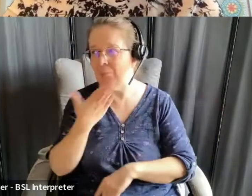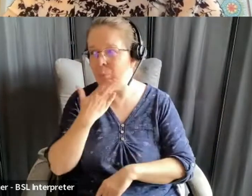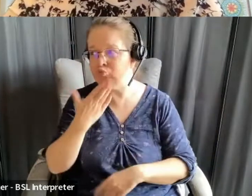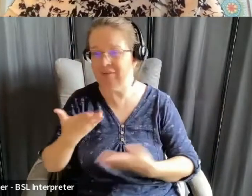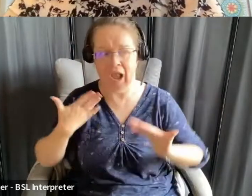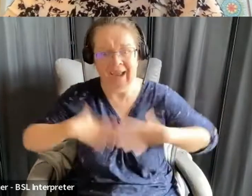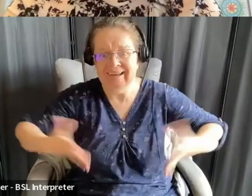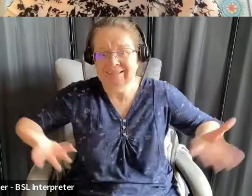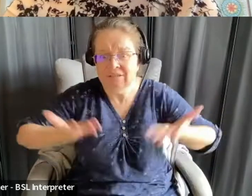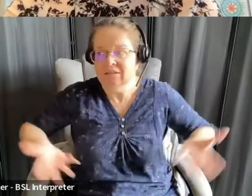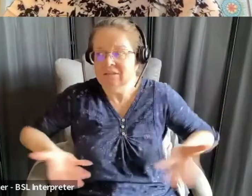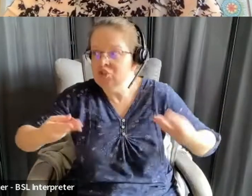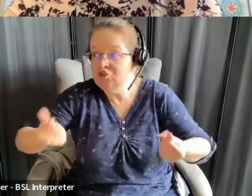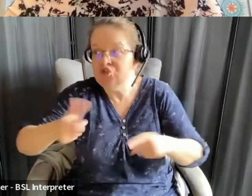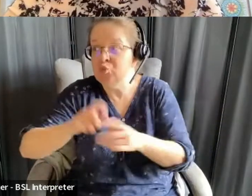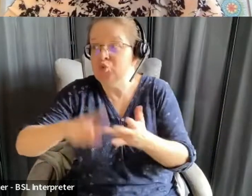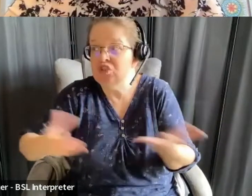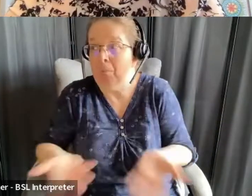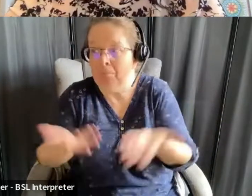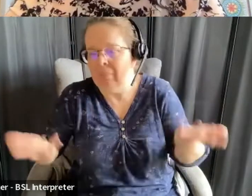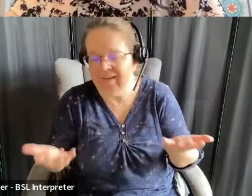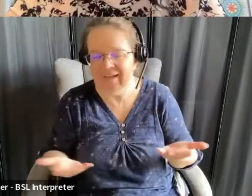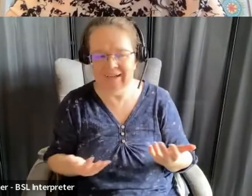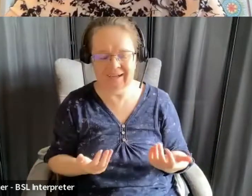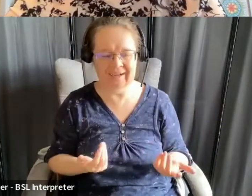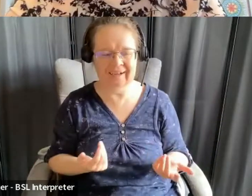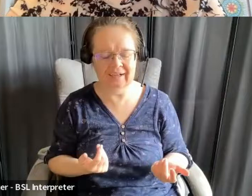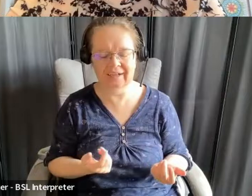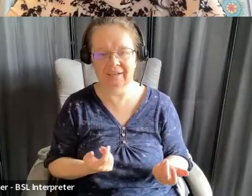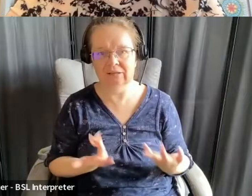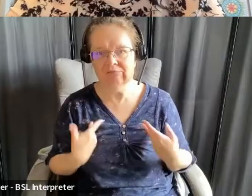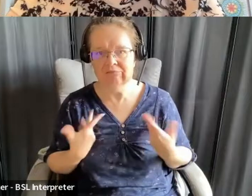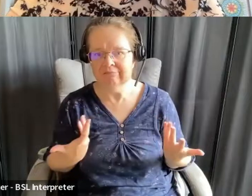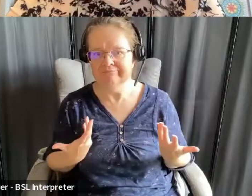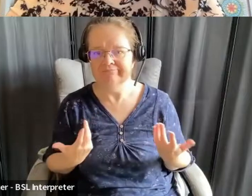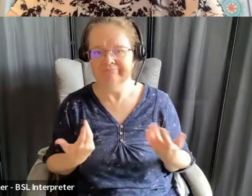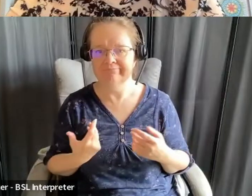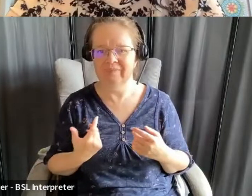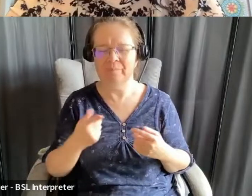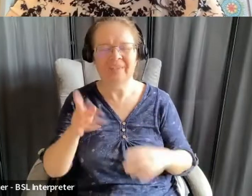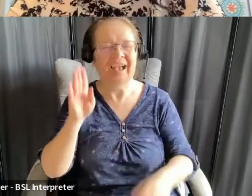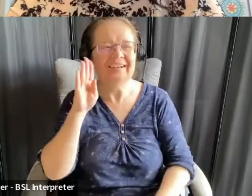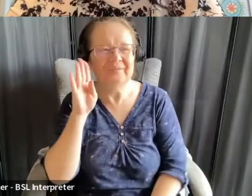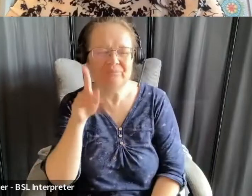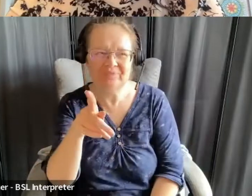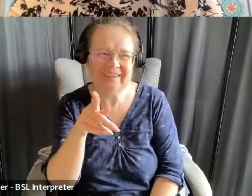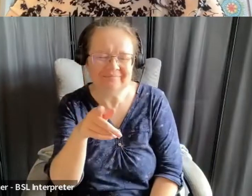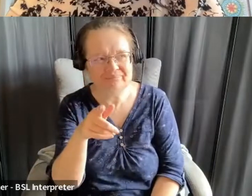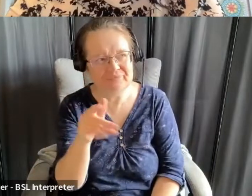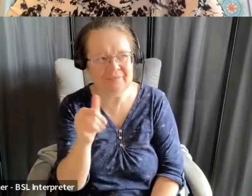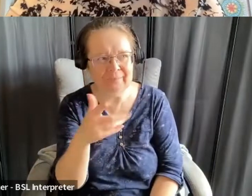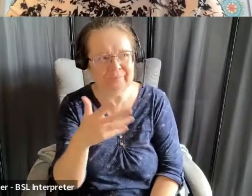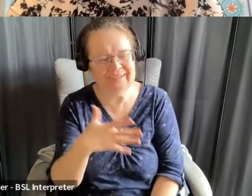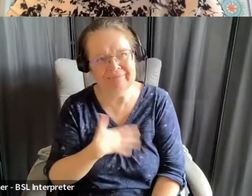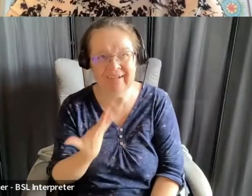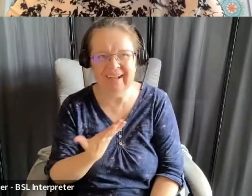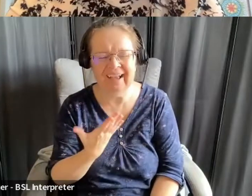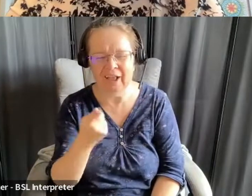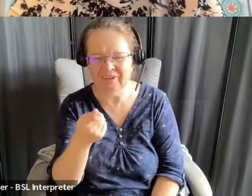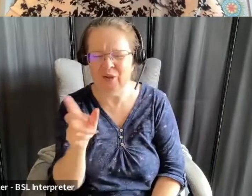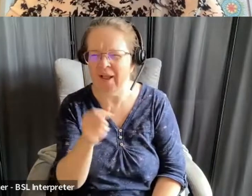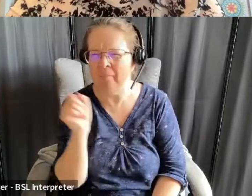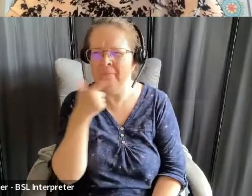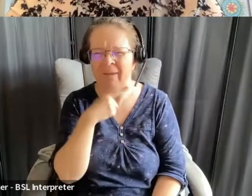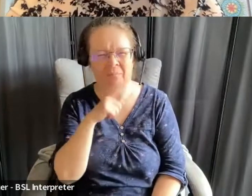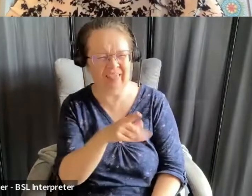need to do something else. And it's going to sound quite bizarre to some